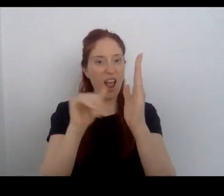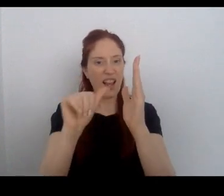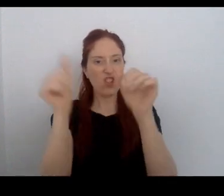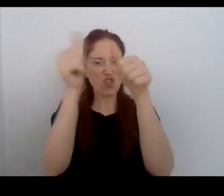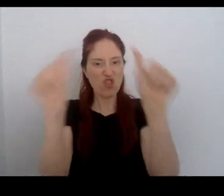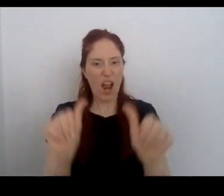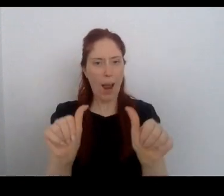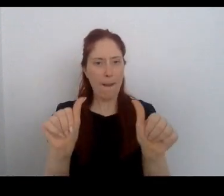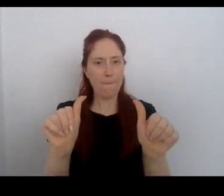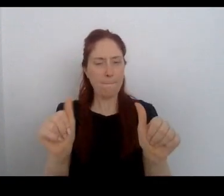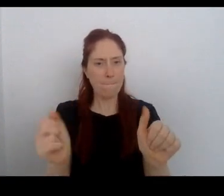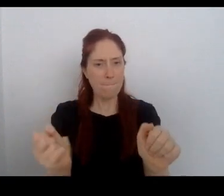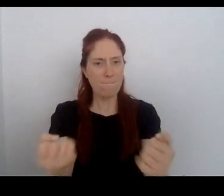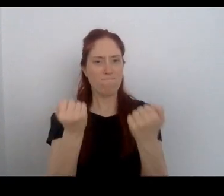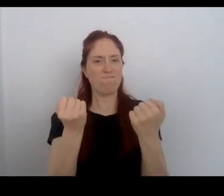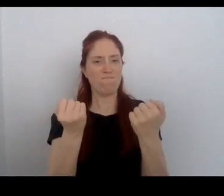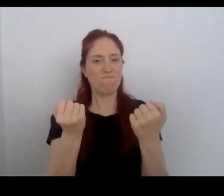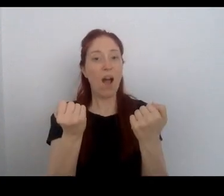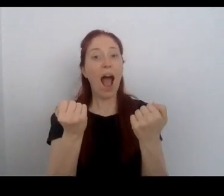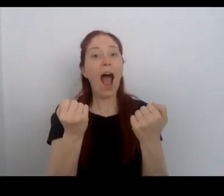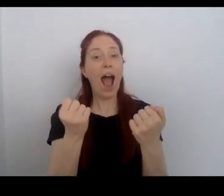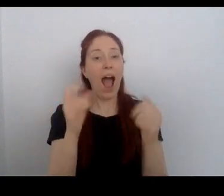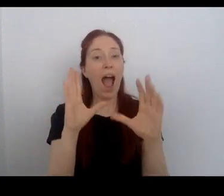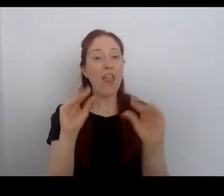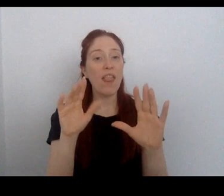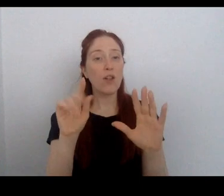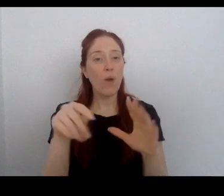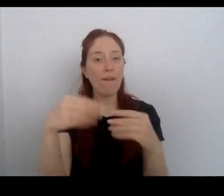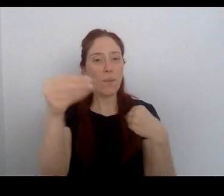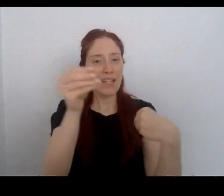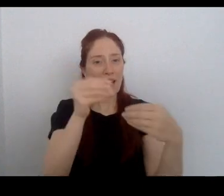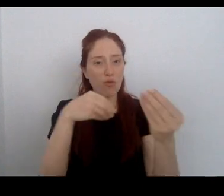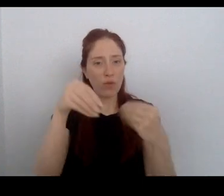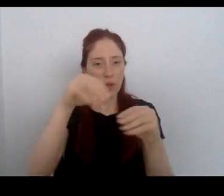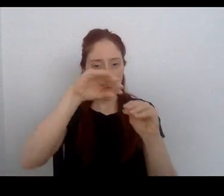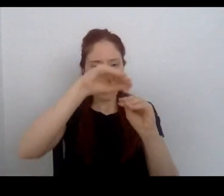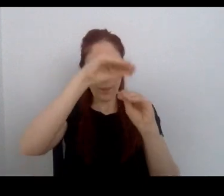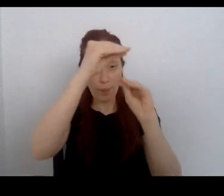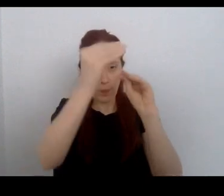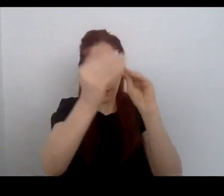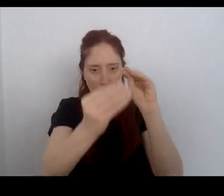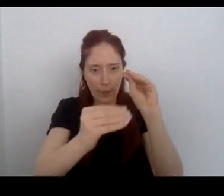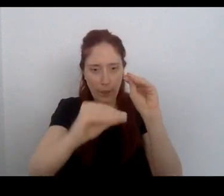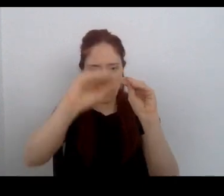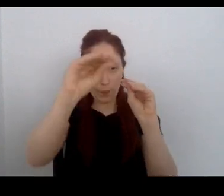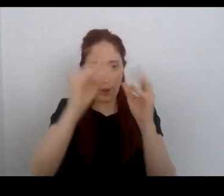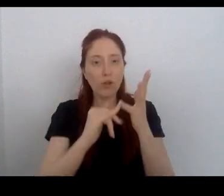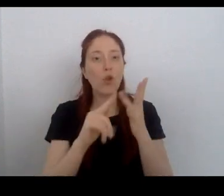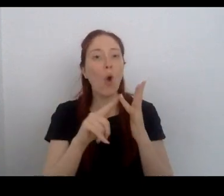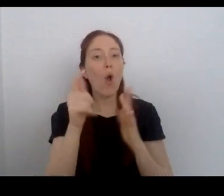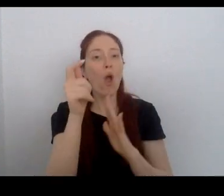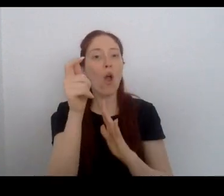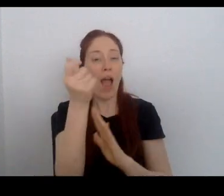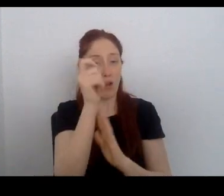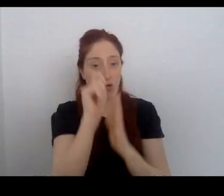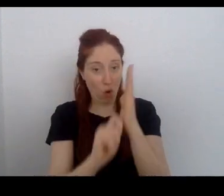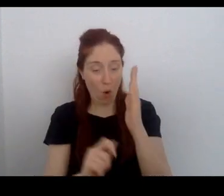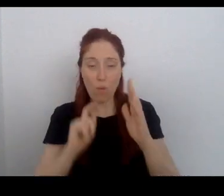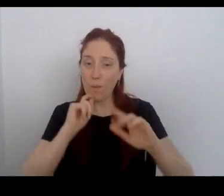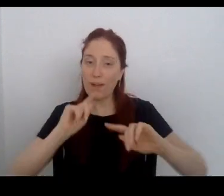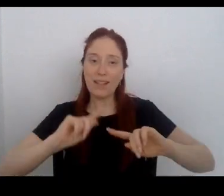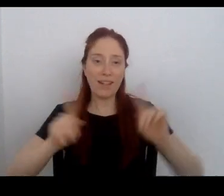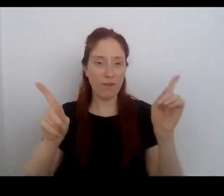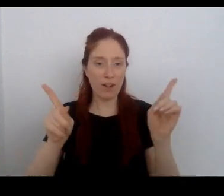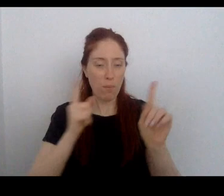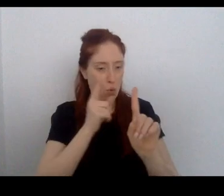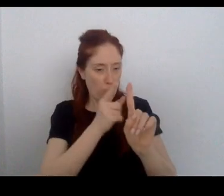kind of feel to the fold marks and the fabric against the sharper, more geometric